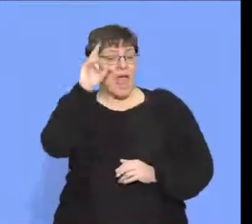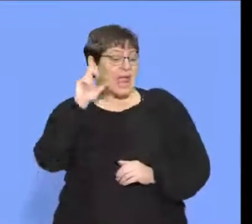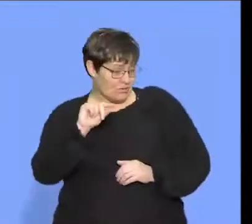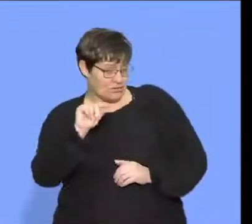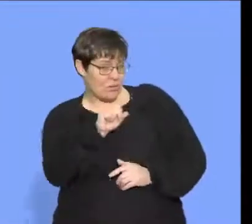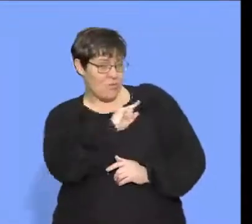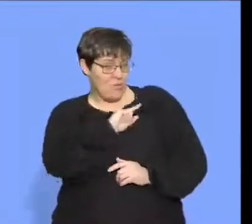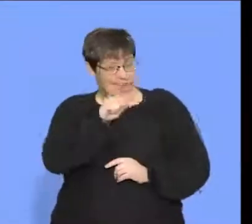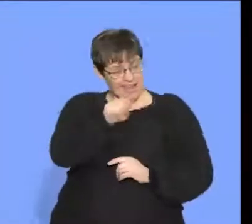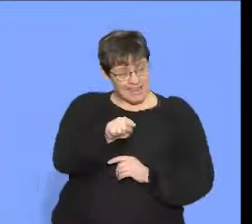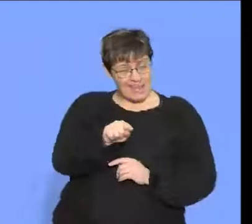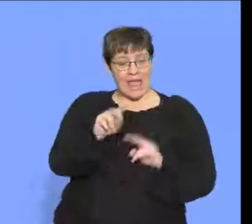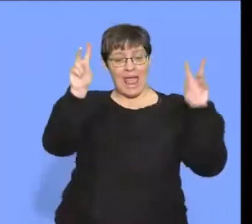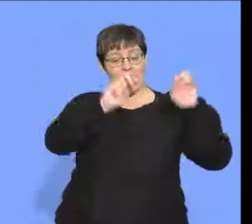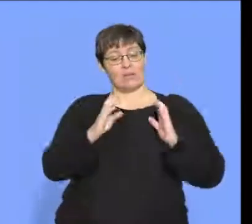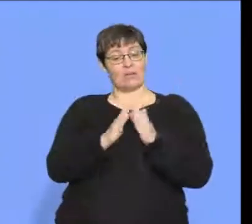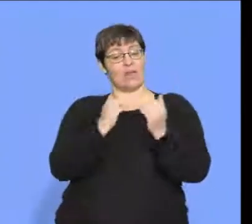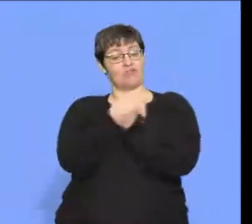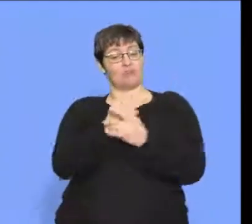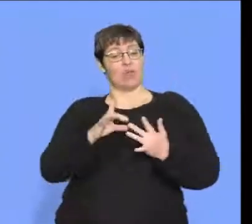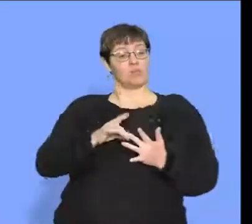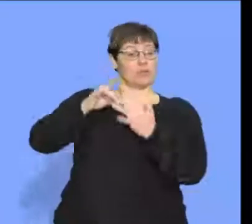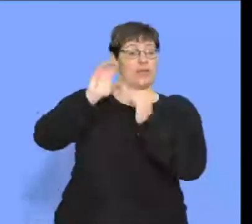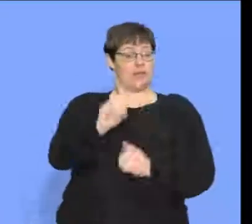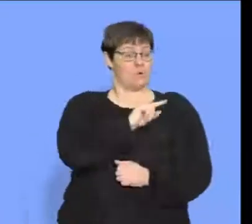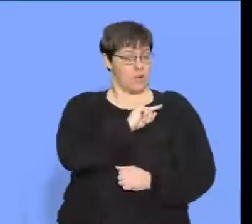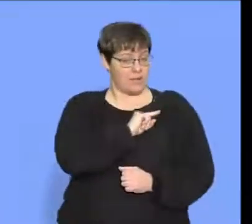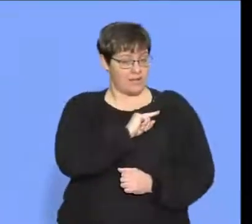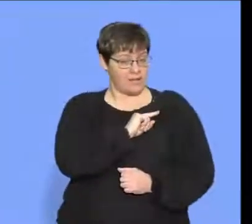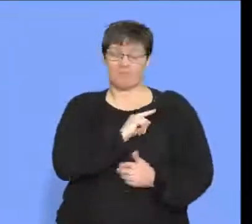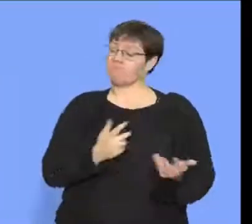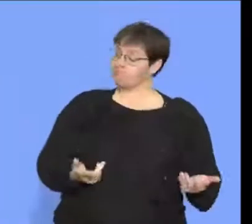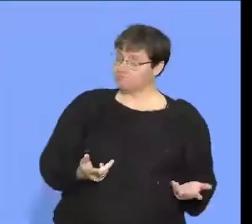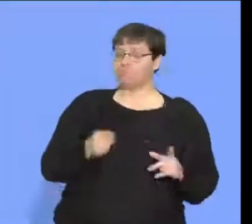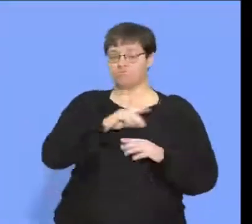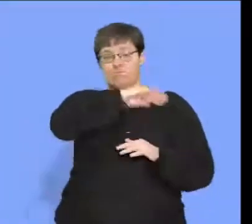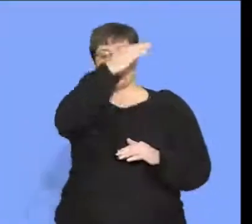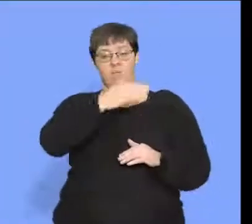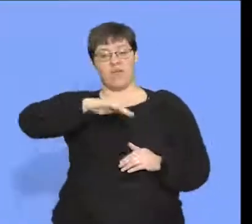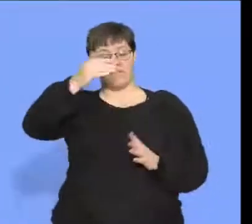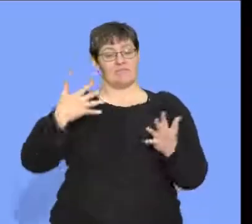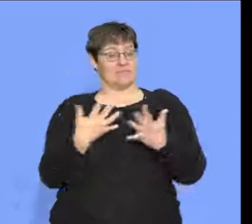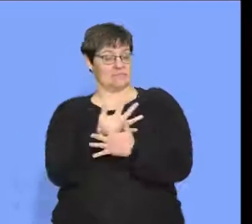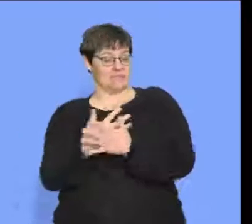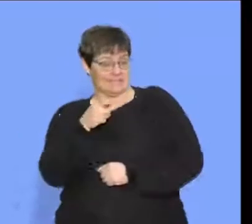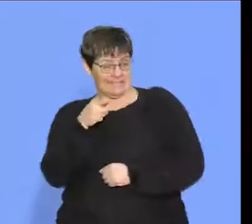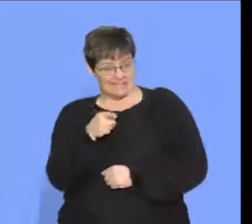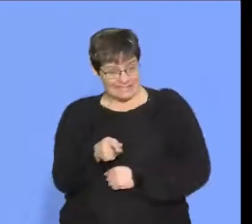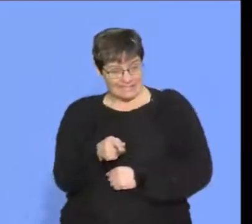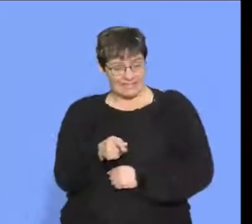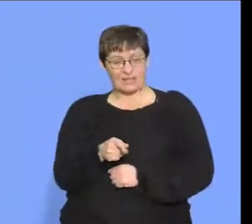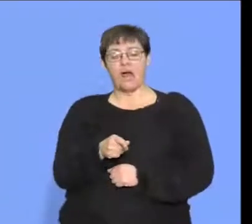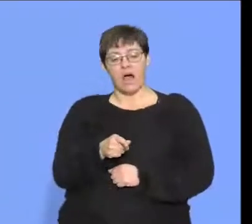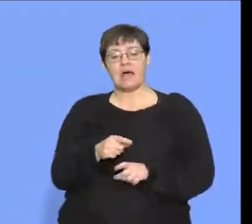Interestingly, and part of why electromagnetic radiation is so unique, is that the wave speed